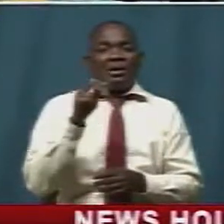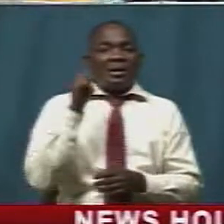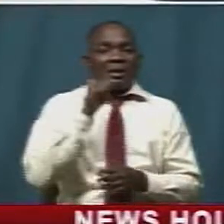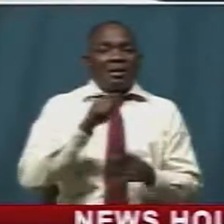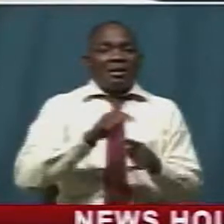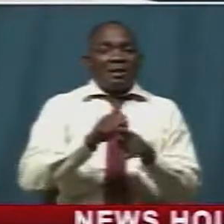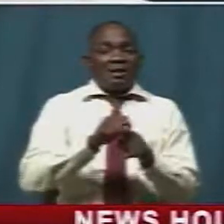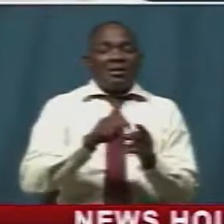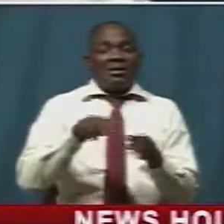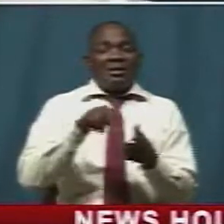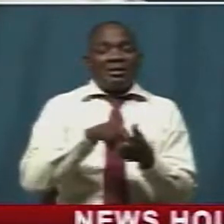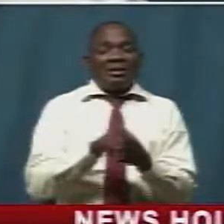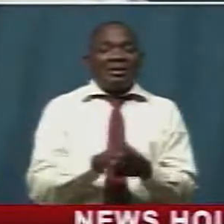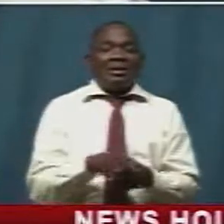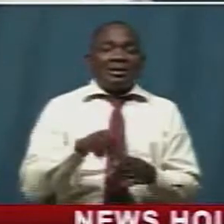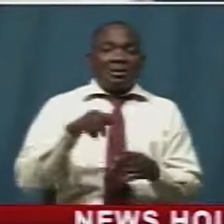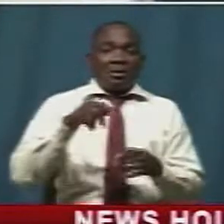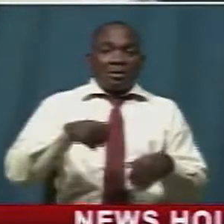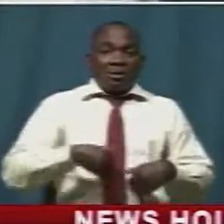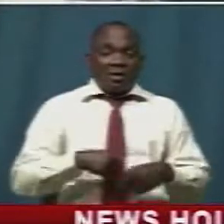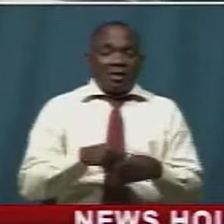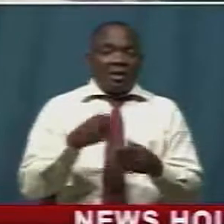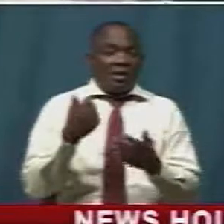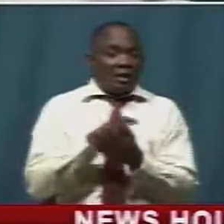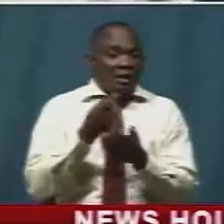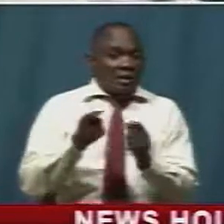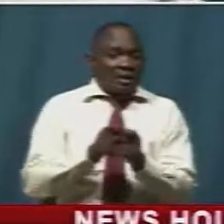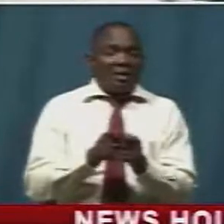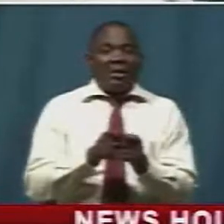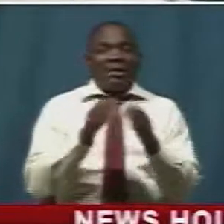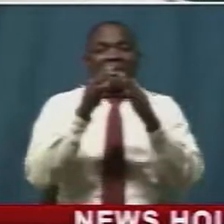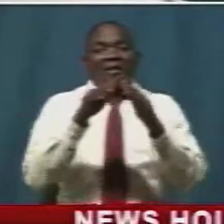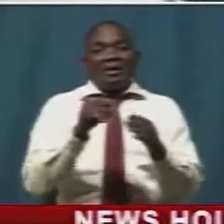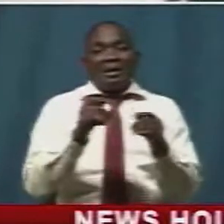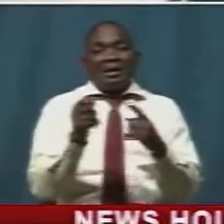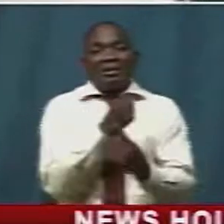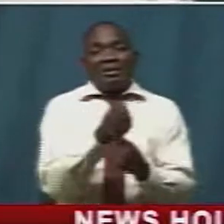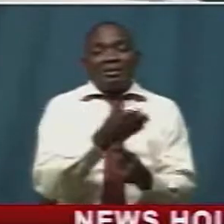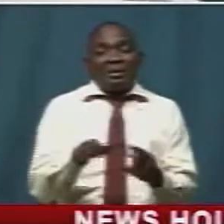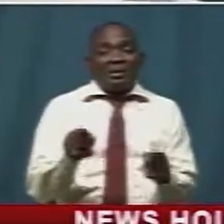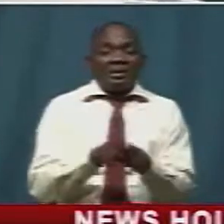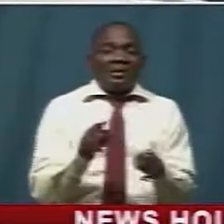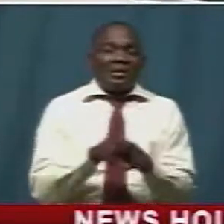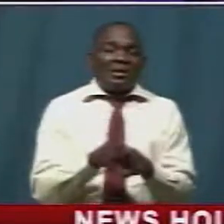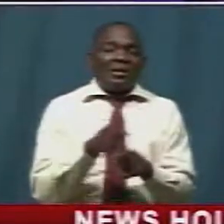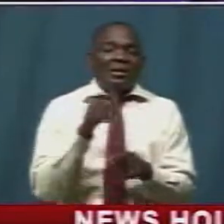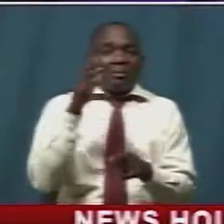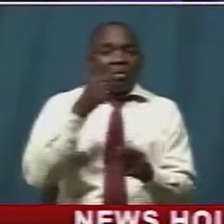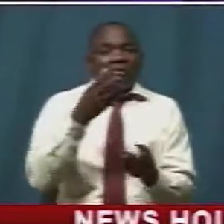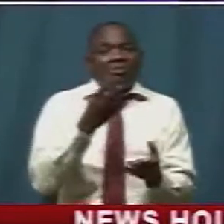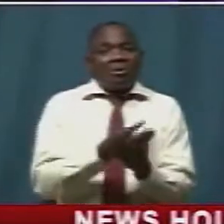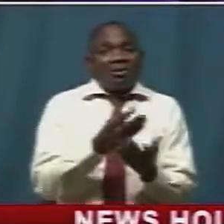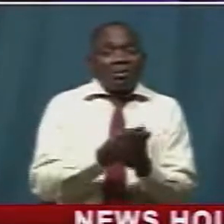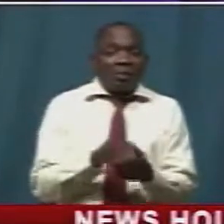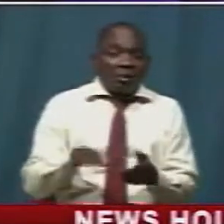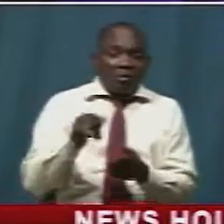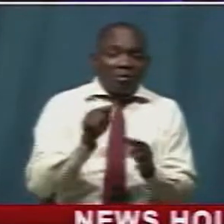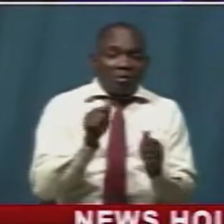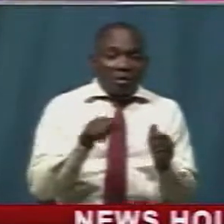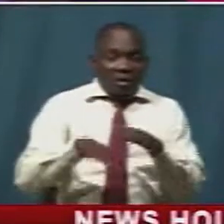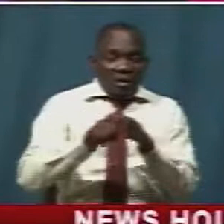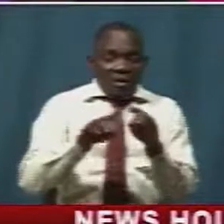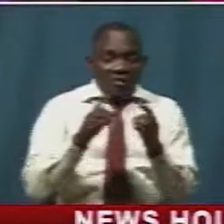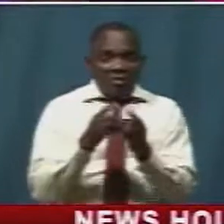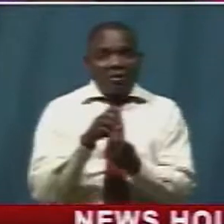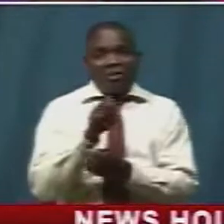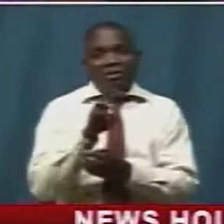Center, Junior Girls Correctional Center, Shelter for Abused Children, and Remand Boys, all under the Department